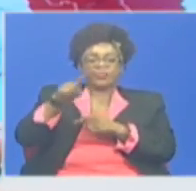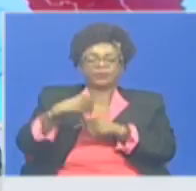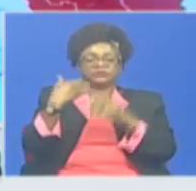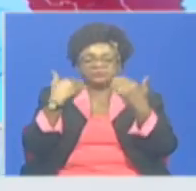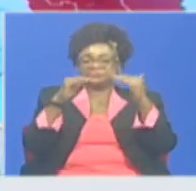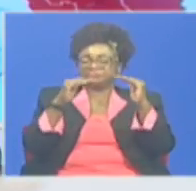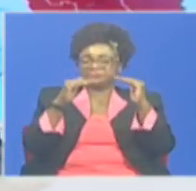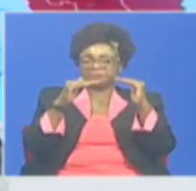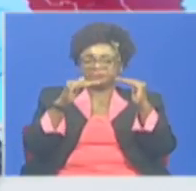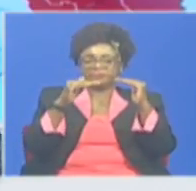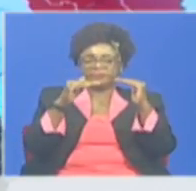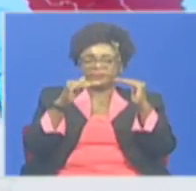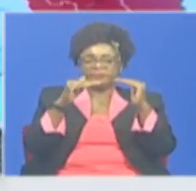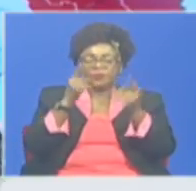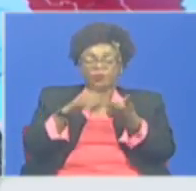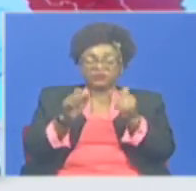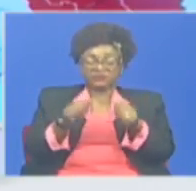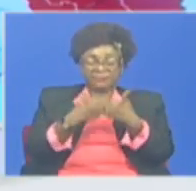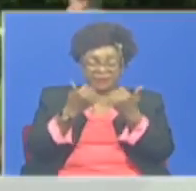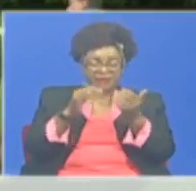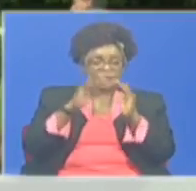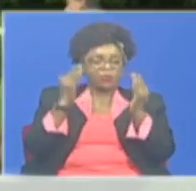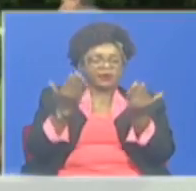is what else is happening around the world.